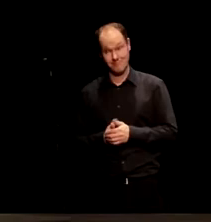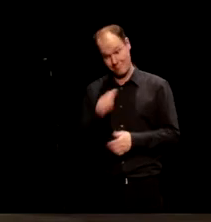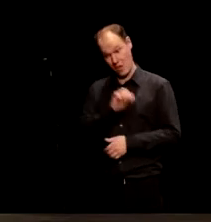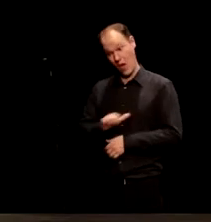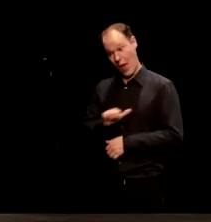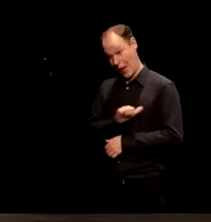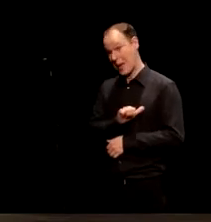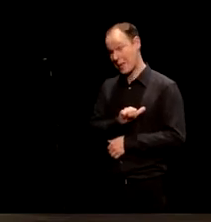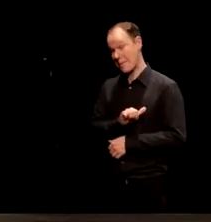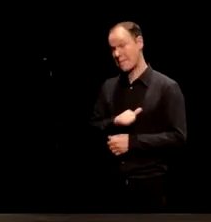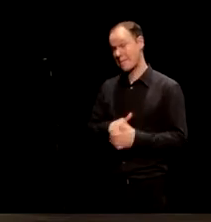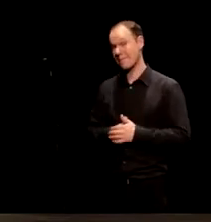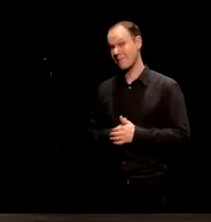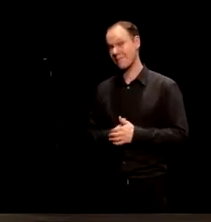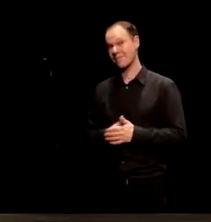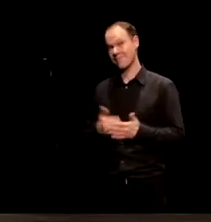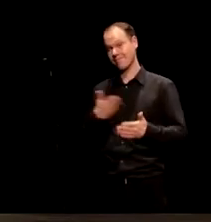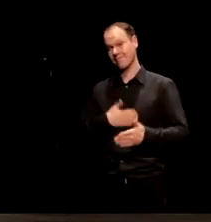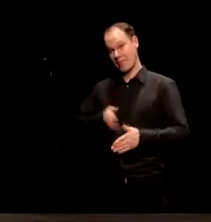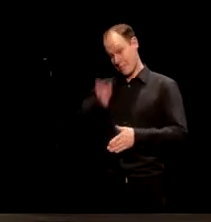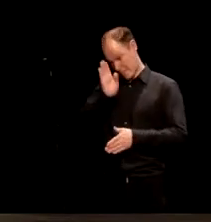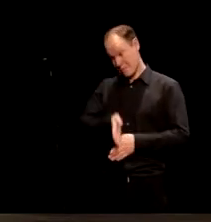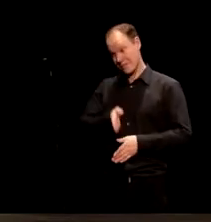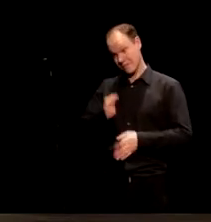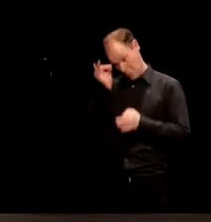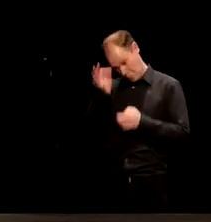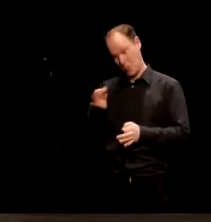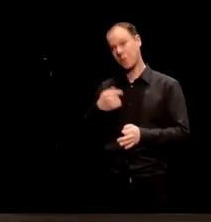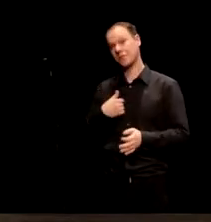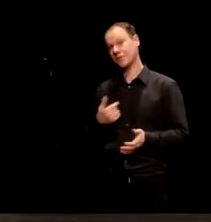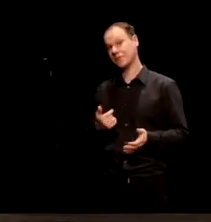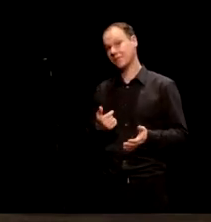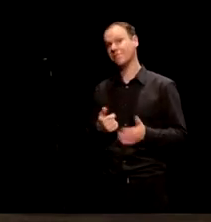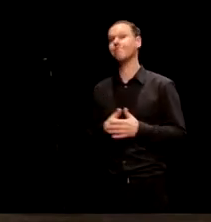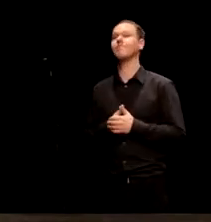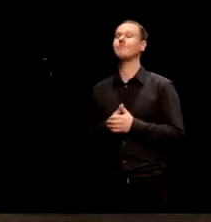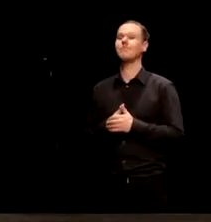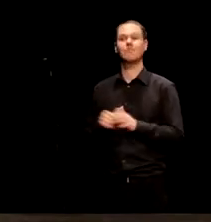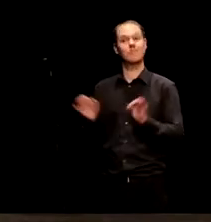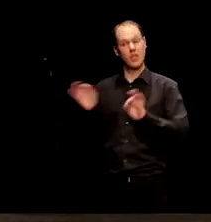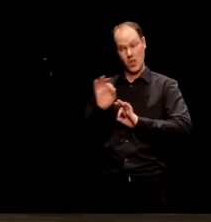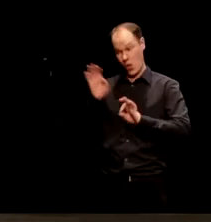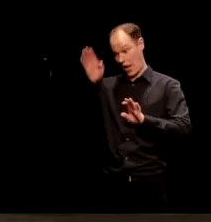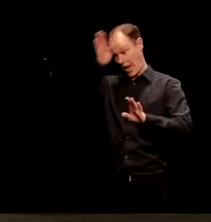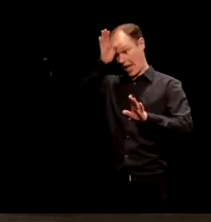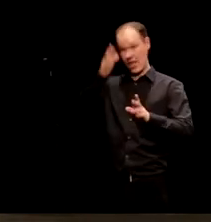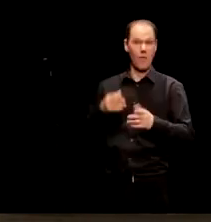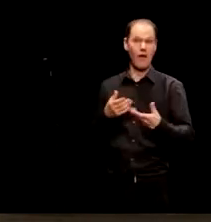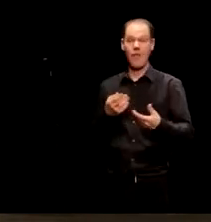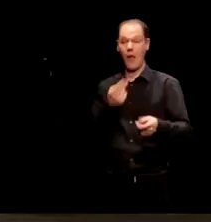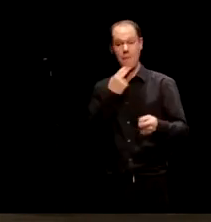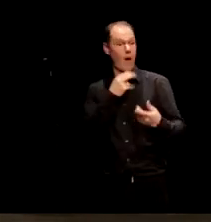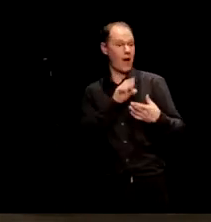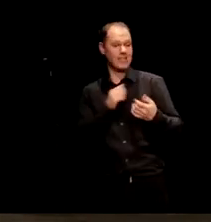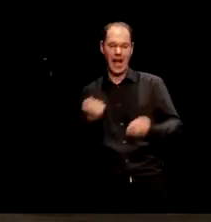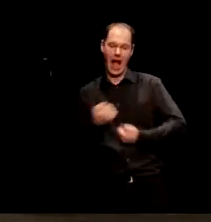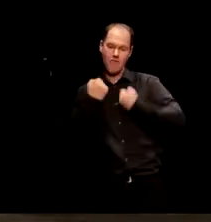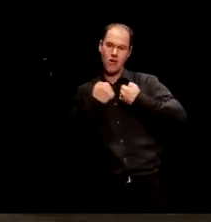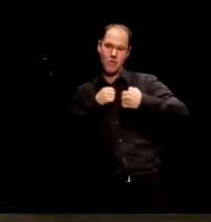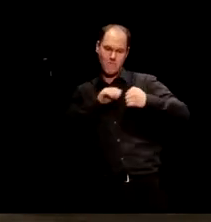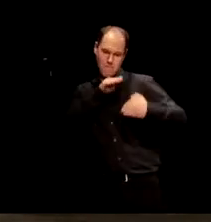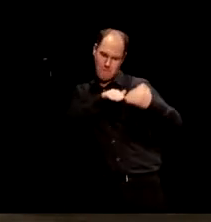Honestly, I am deadly serious, Ruth. There is no danger in running around with boys of our own